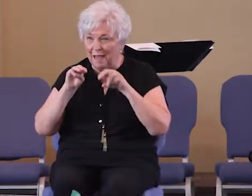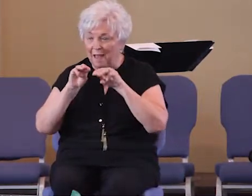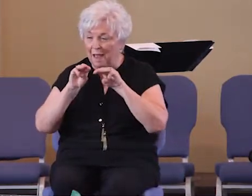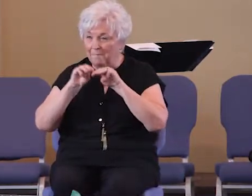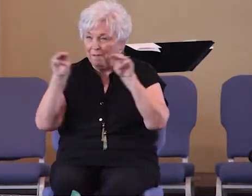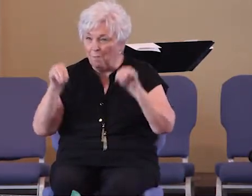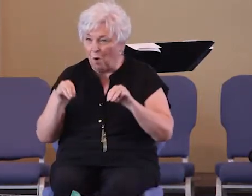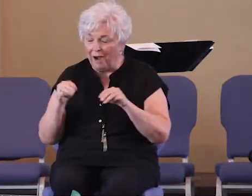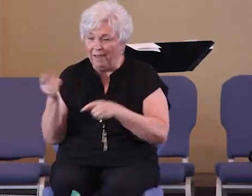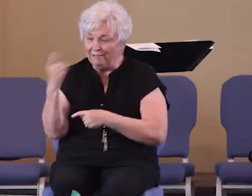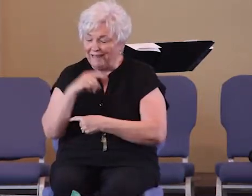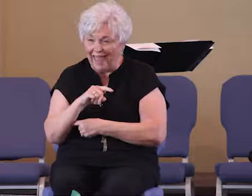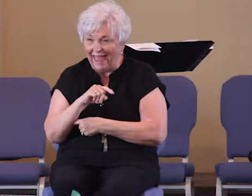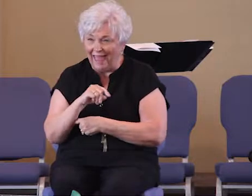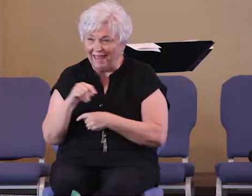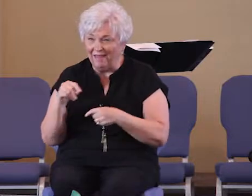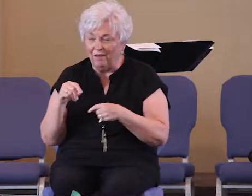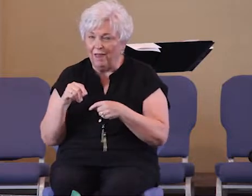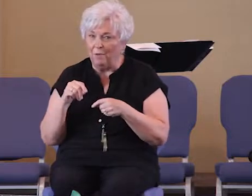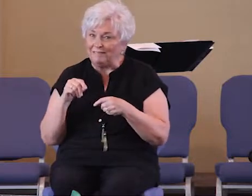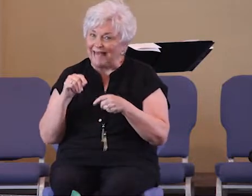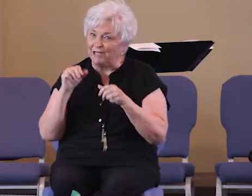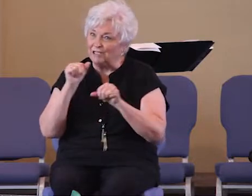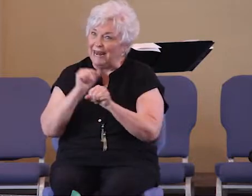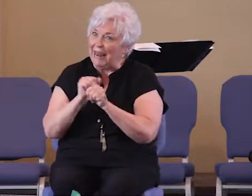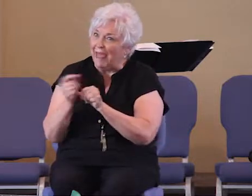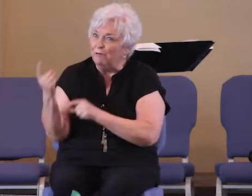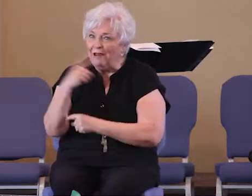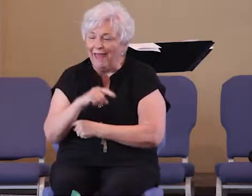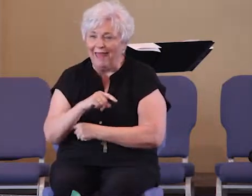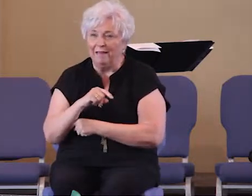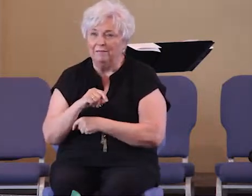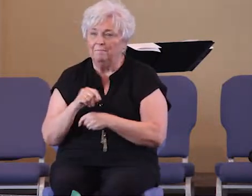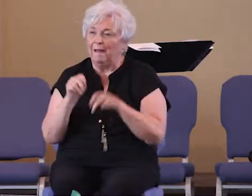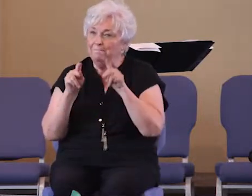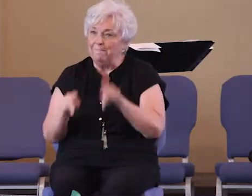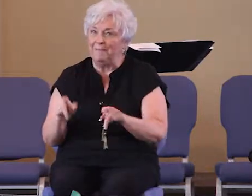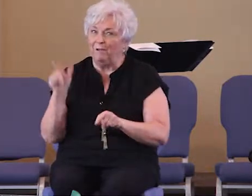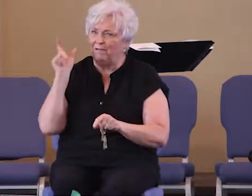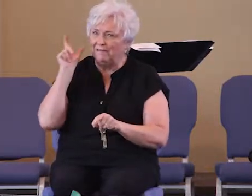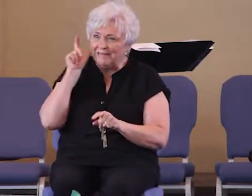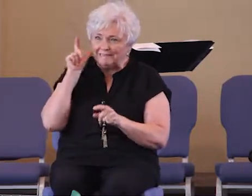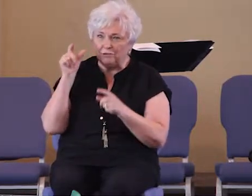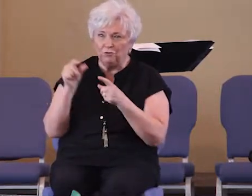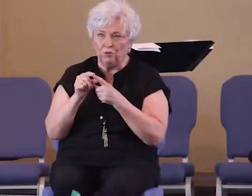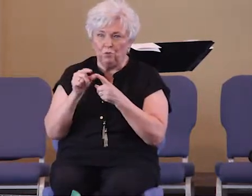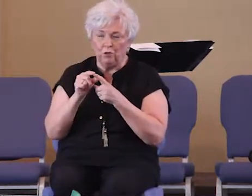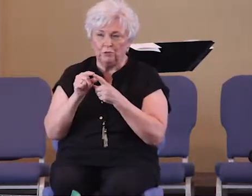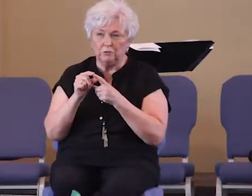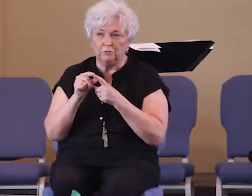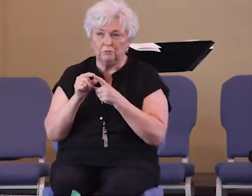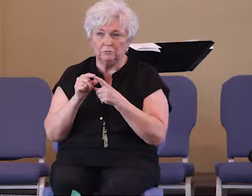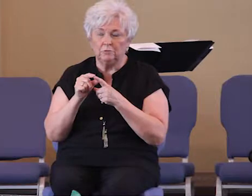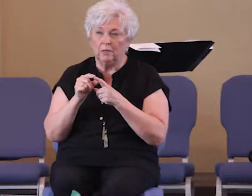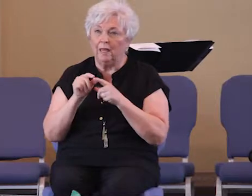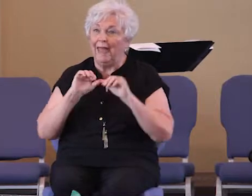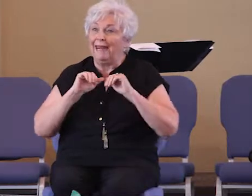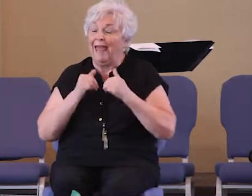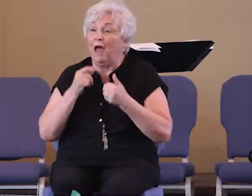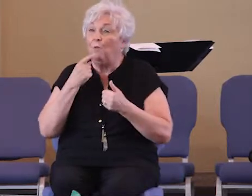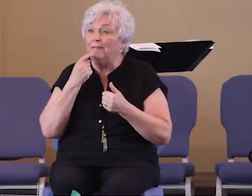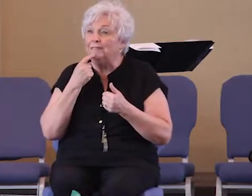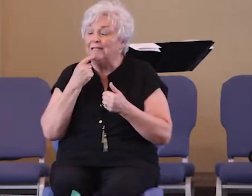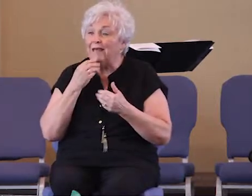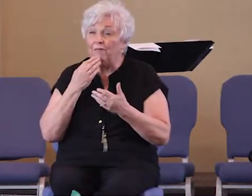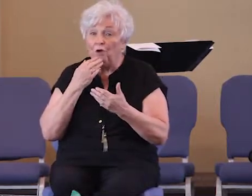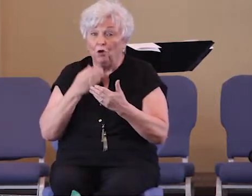People listen to the words that we say and how we say them. And so the goodness that we're supposed to